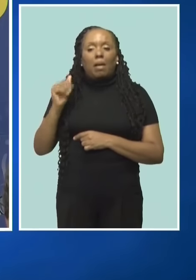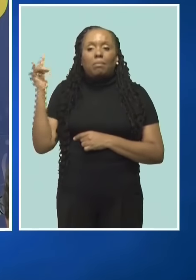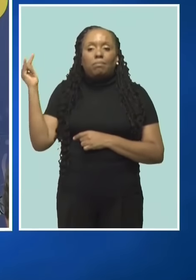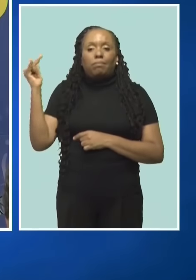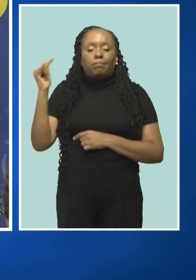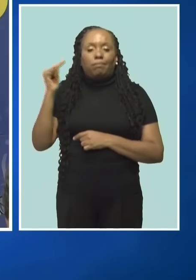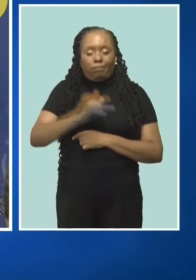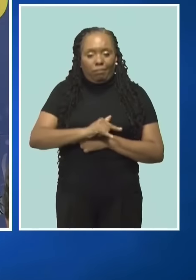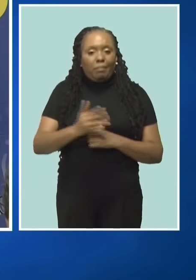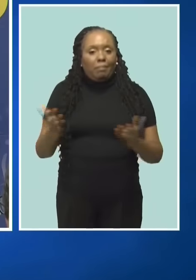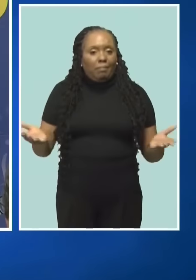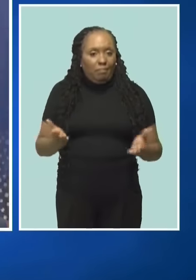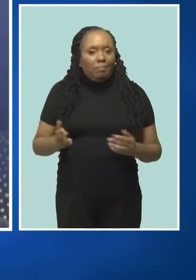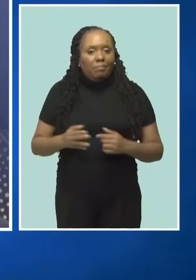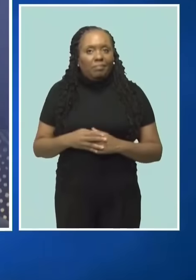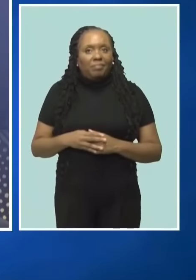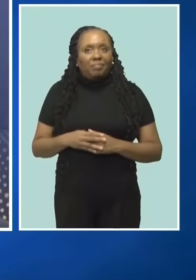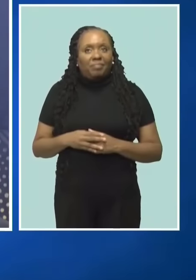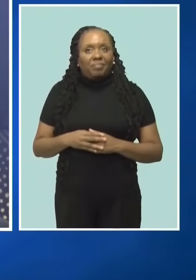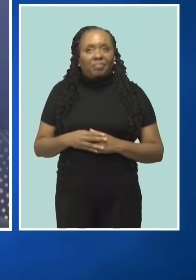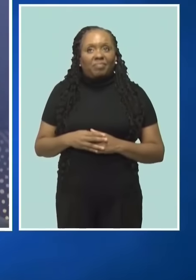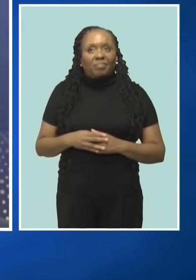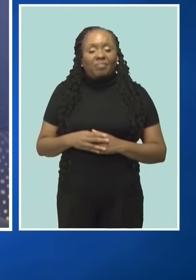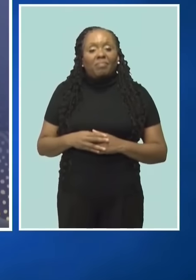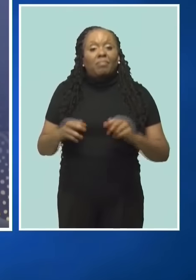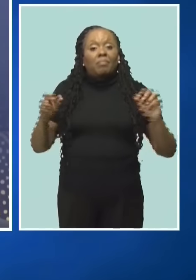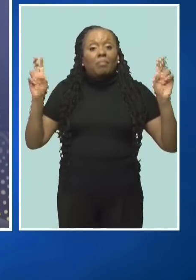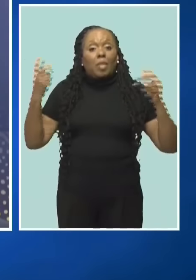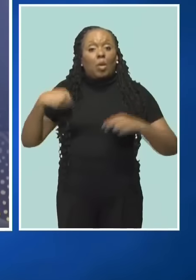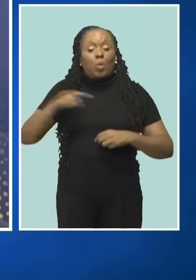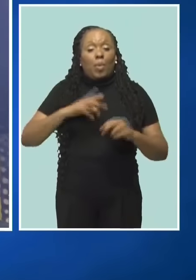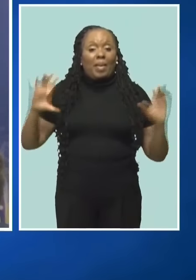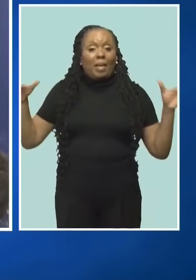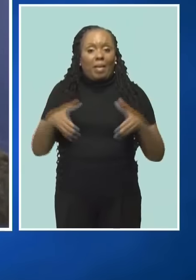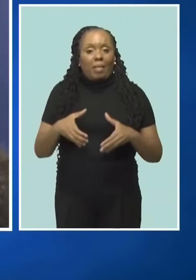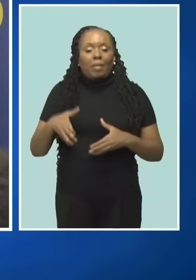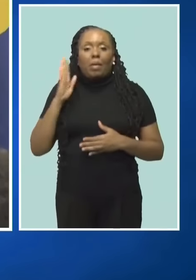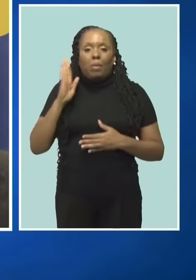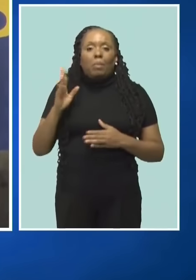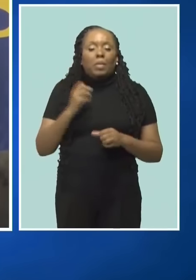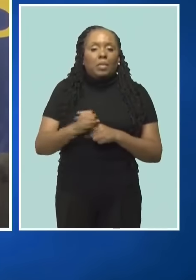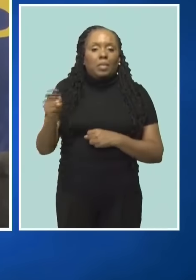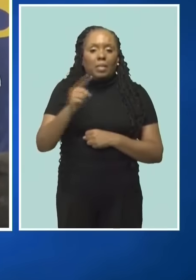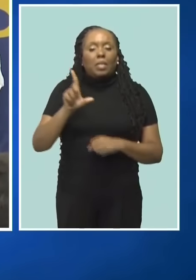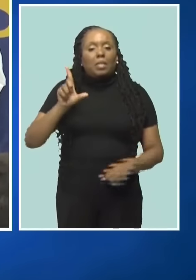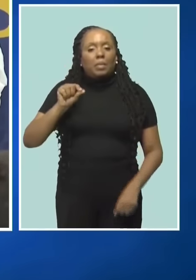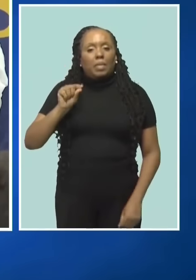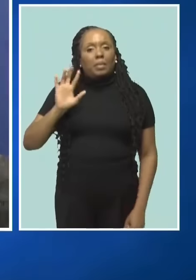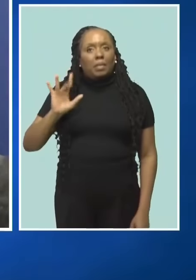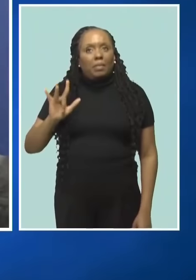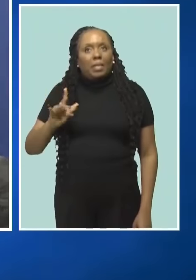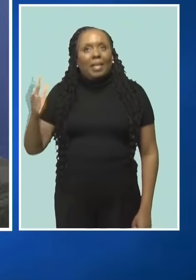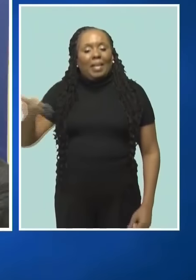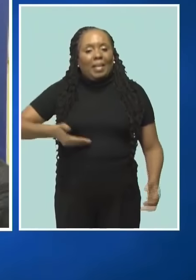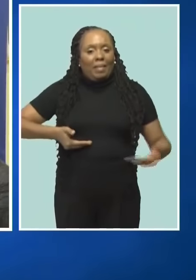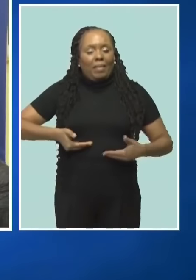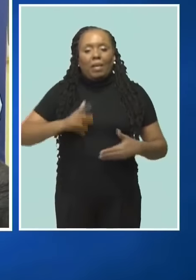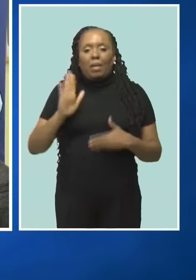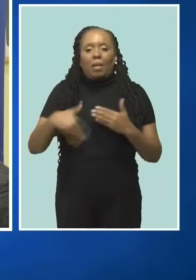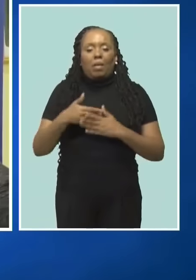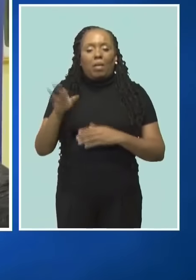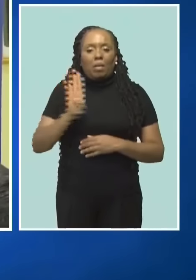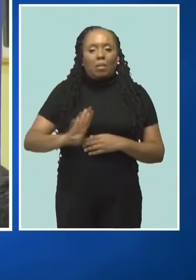the U.S. market. And with Regathering set to restart in 2025, Mr. Hines invites all Barbadians across